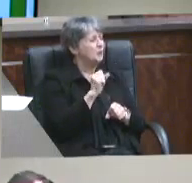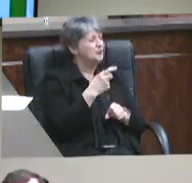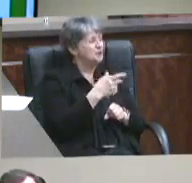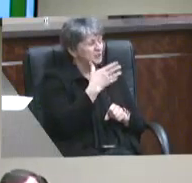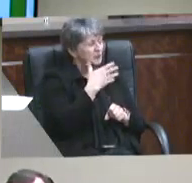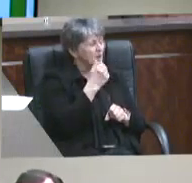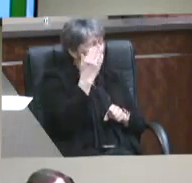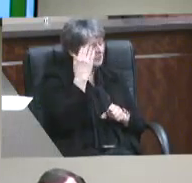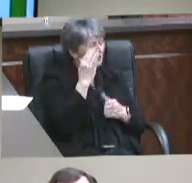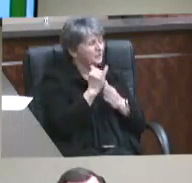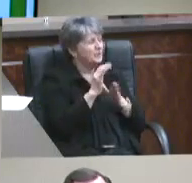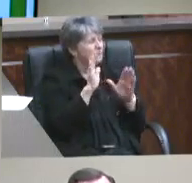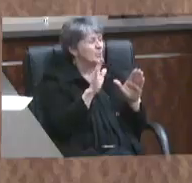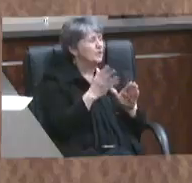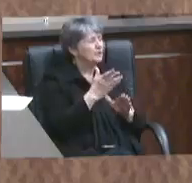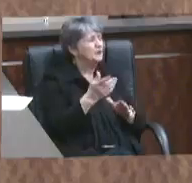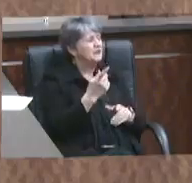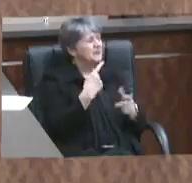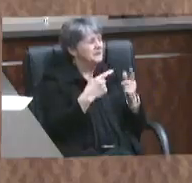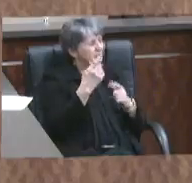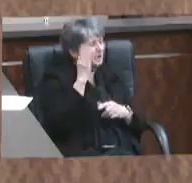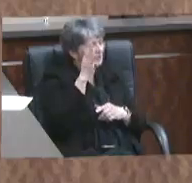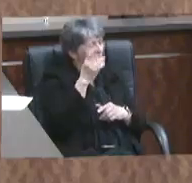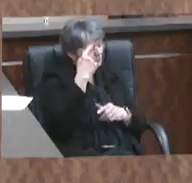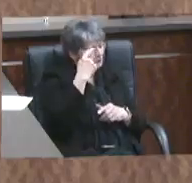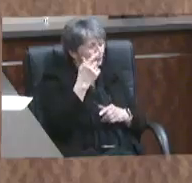great things are to come for you.